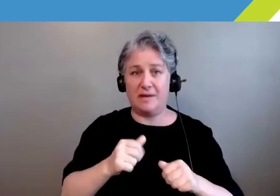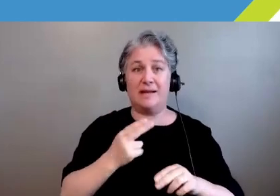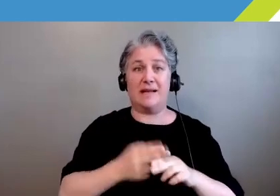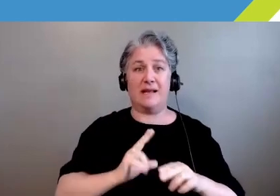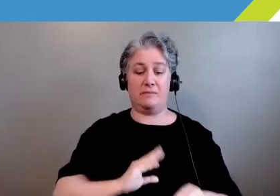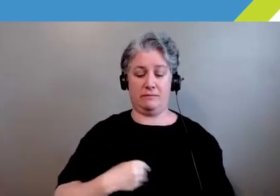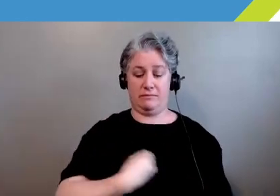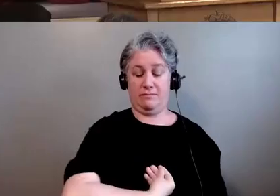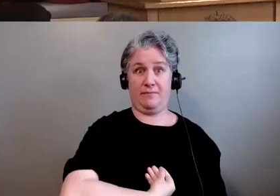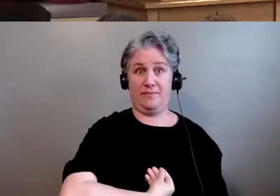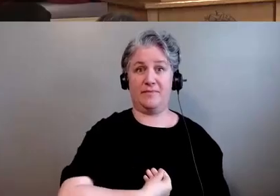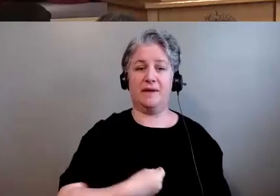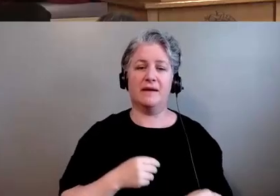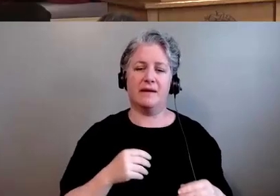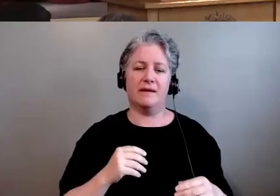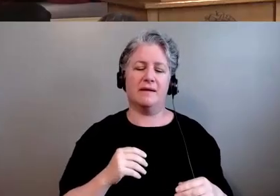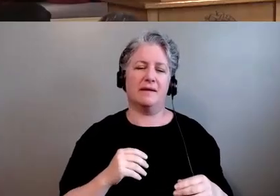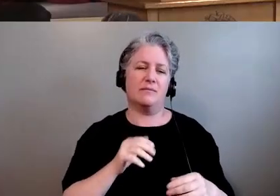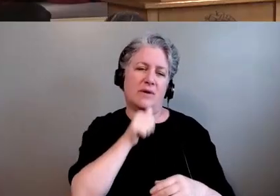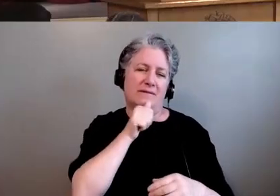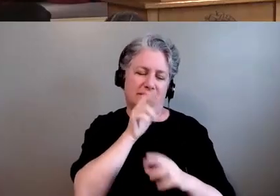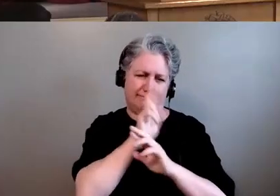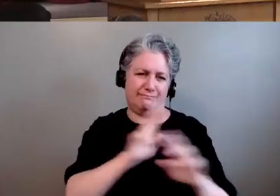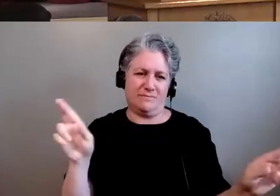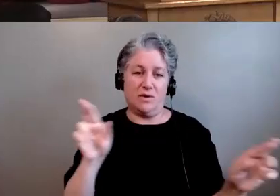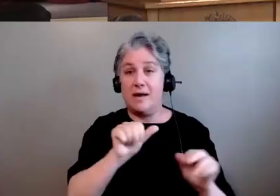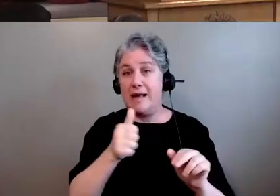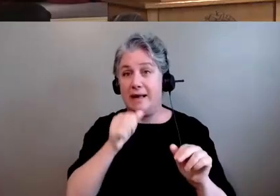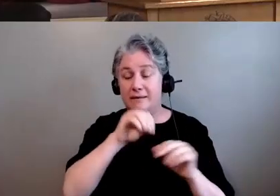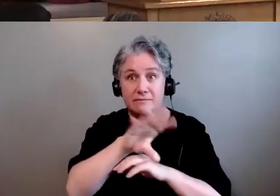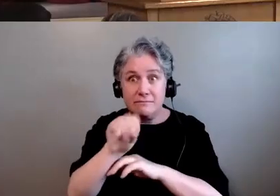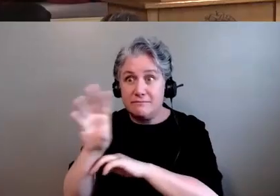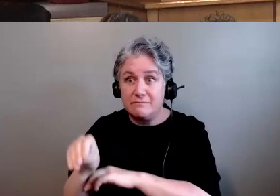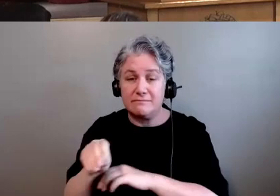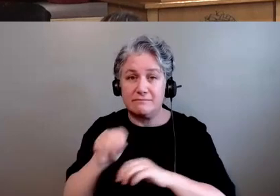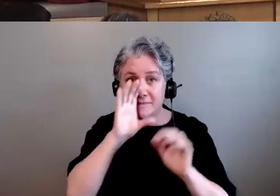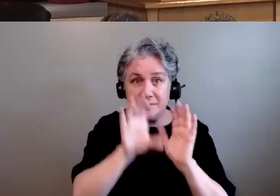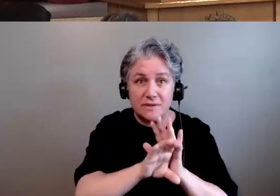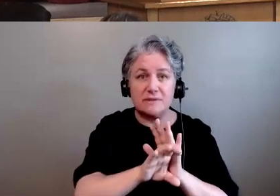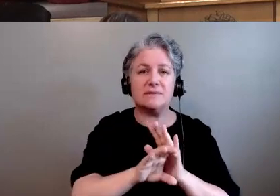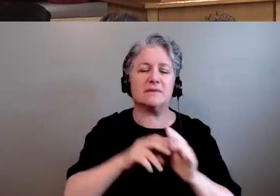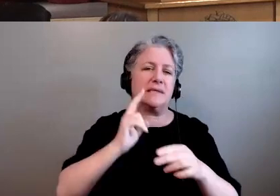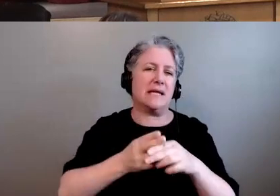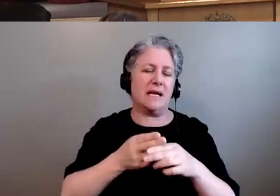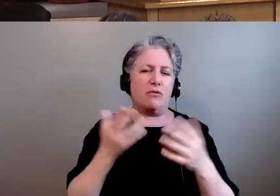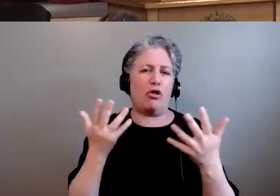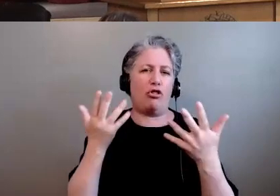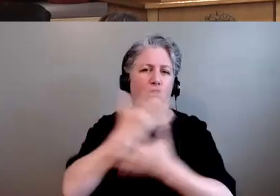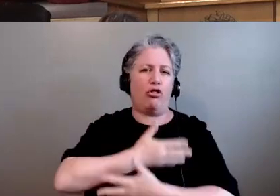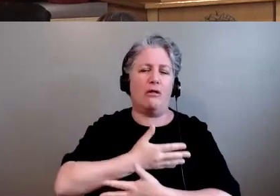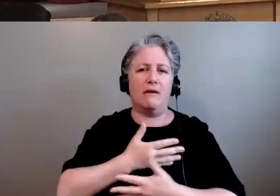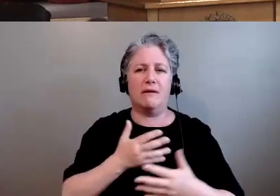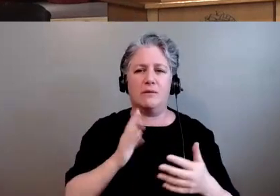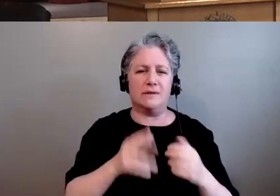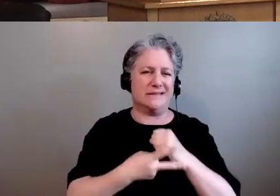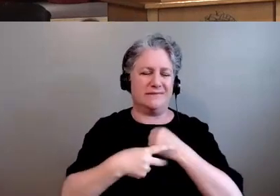tag around, because your privacy is very important to us. So any images that we do use, we do blur out your names on your name tags, and it just saves us a